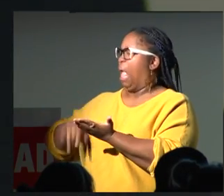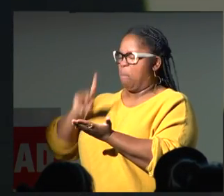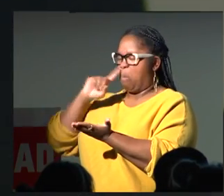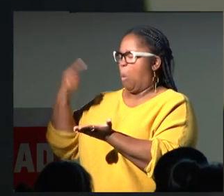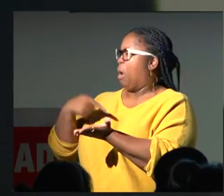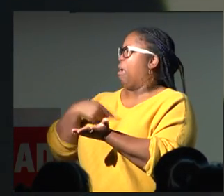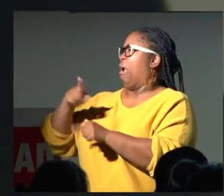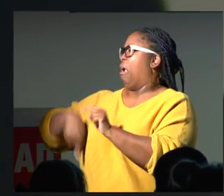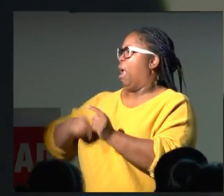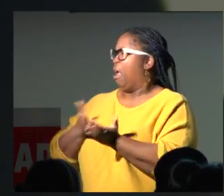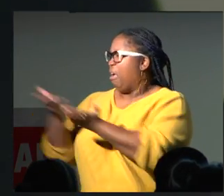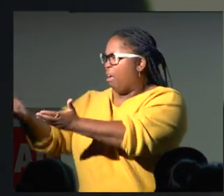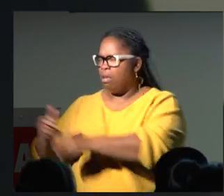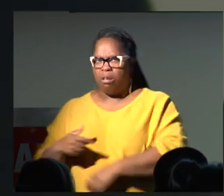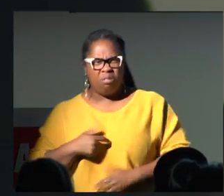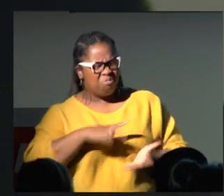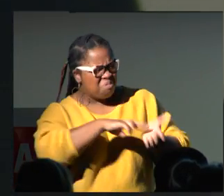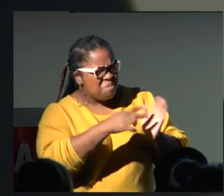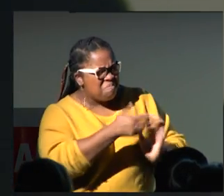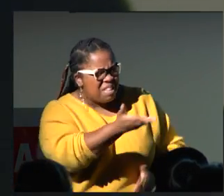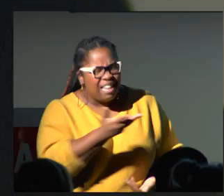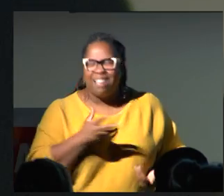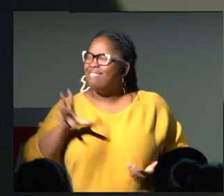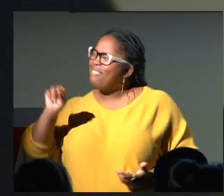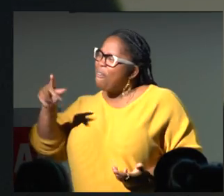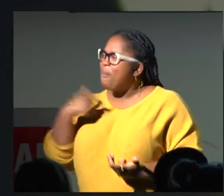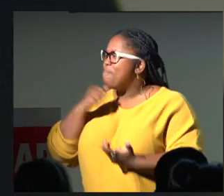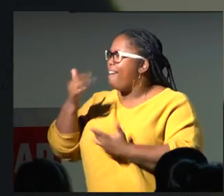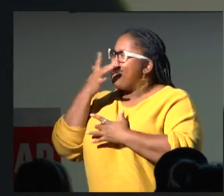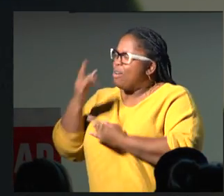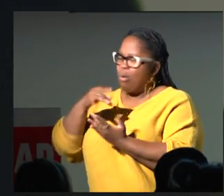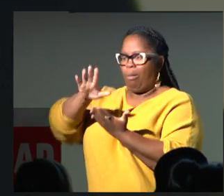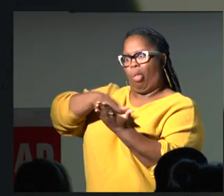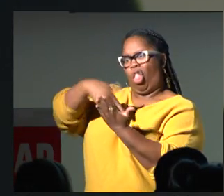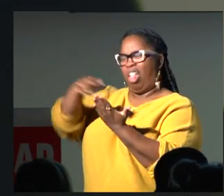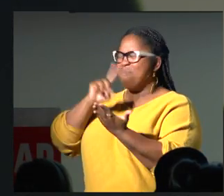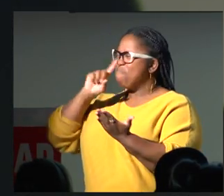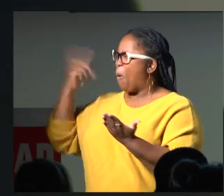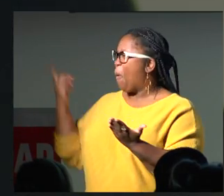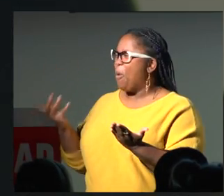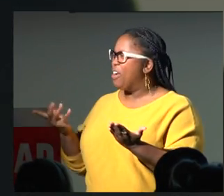boring. Yeah. And I was like, what do you mean? And he said, Donna, I'm not interested in painting things that are boring.